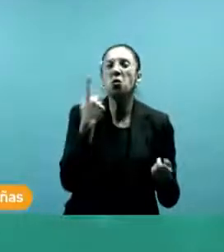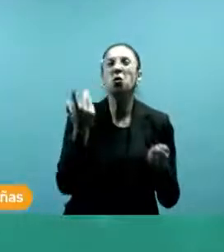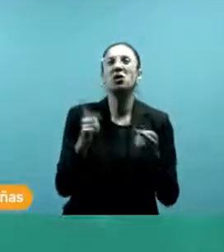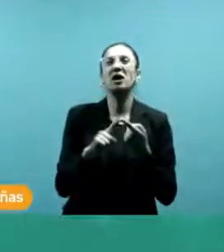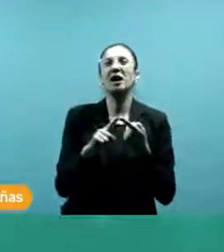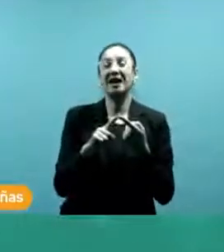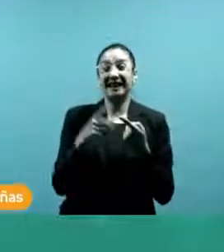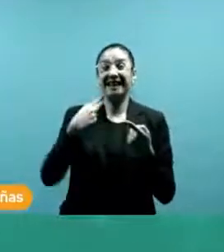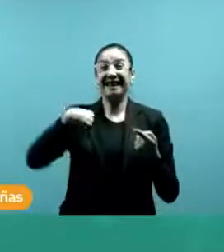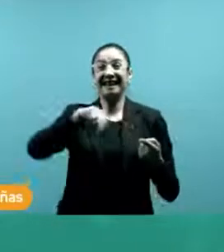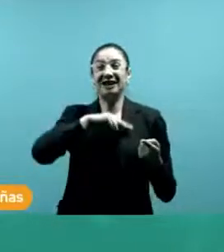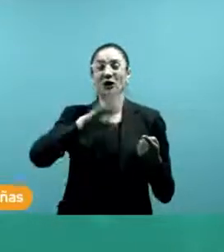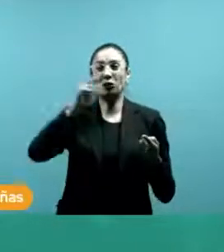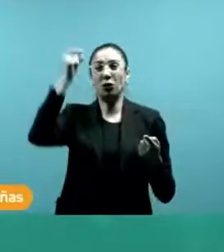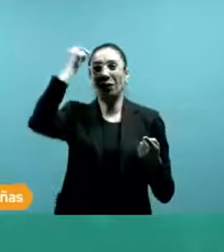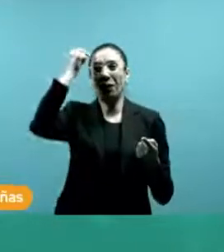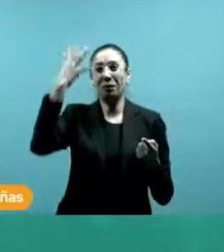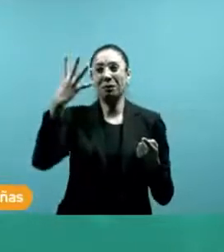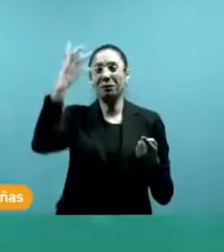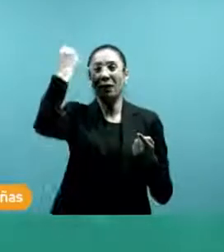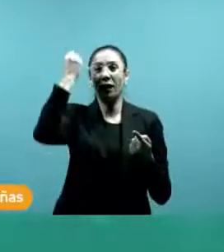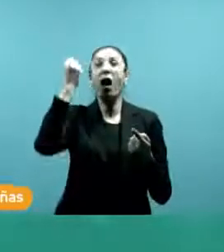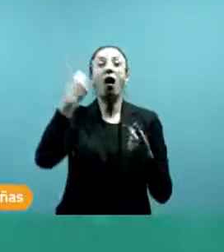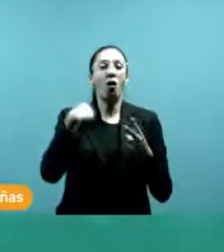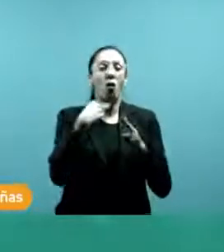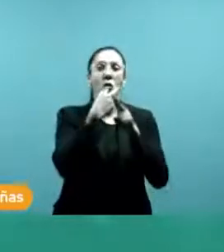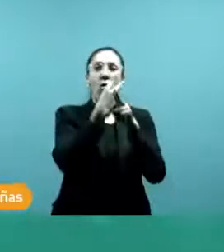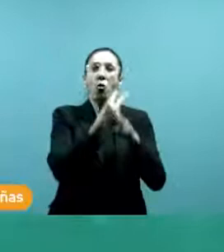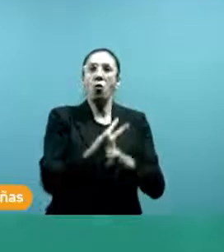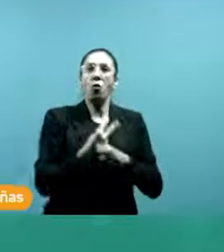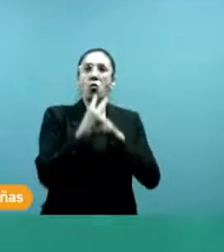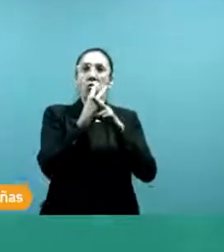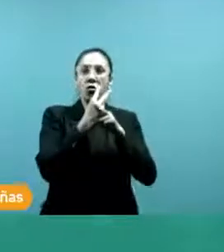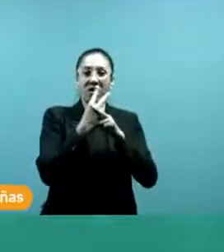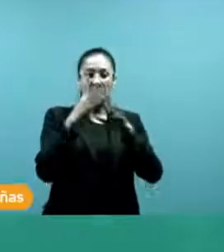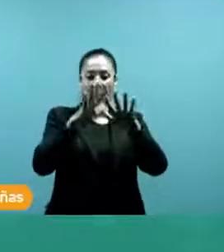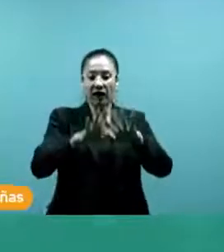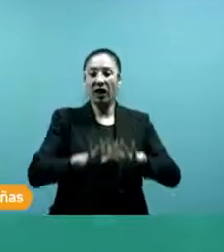the site, but also preserve all those different memories